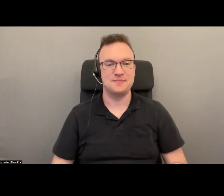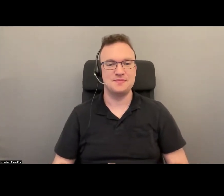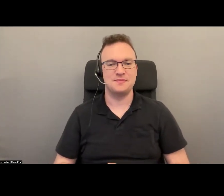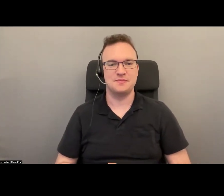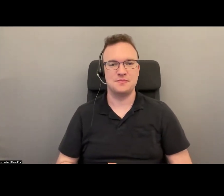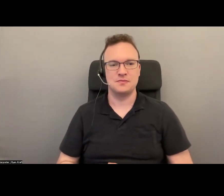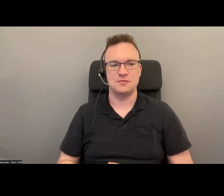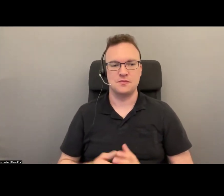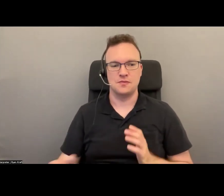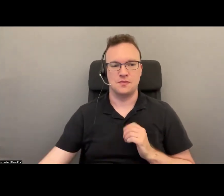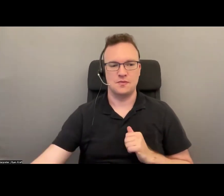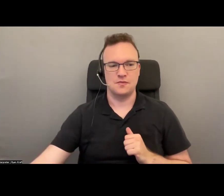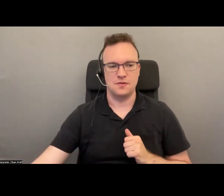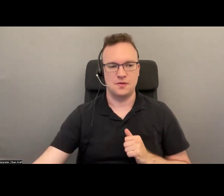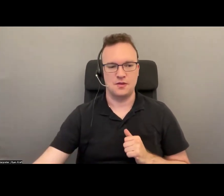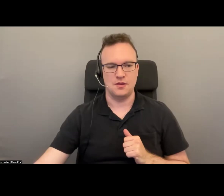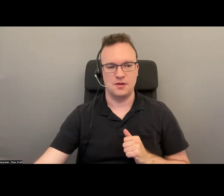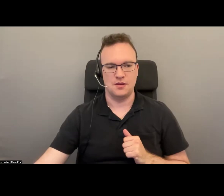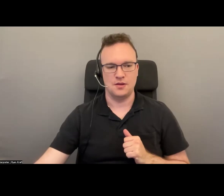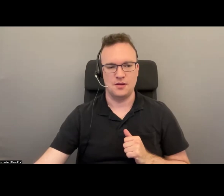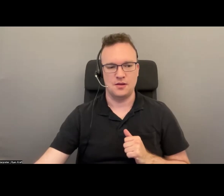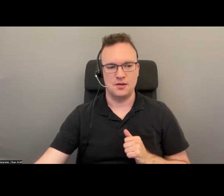Ryan, am I going at a good speed? I'm trying to pace myself.